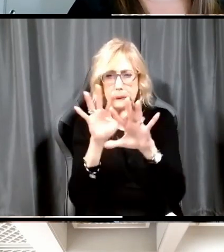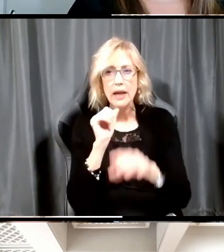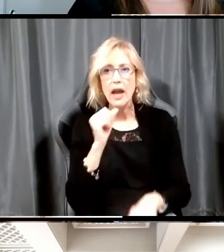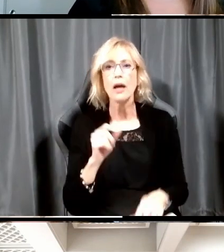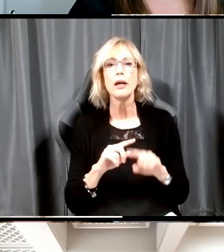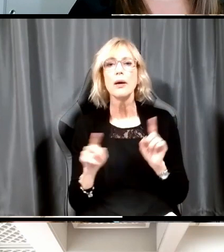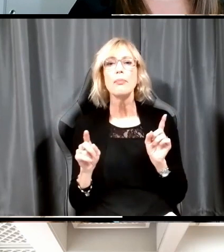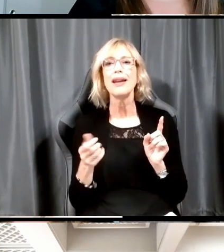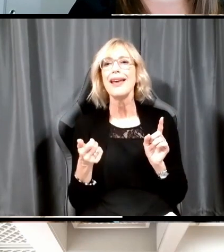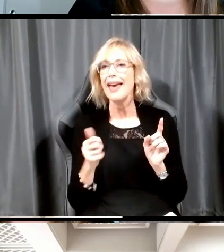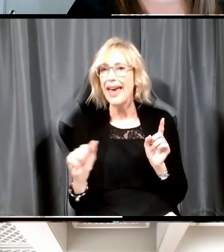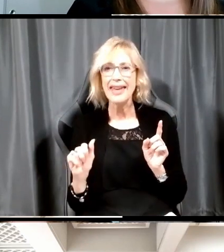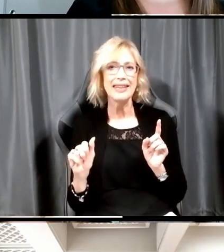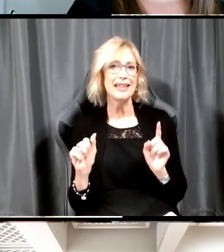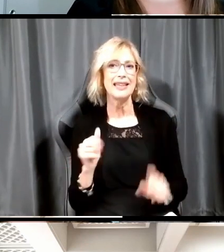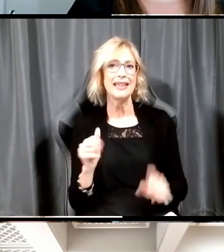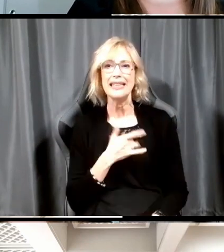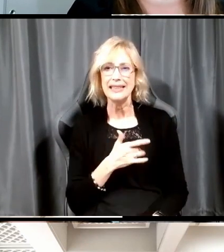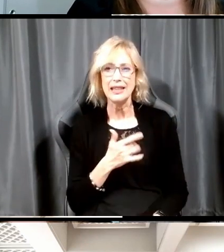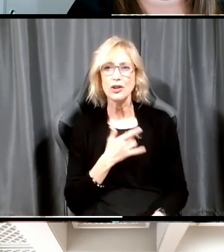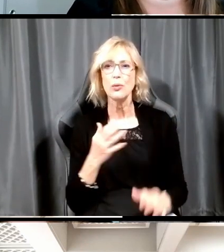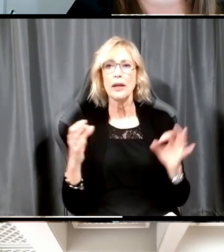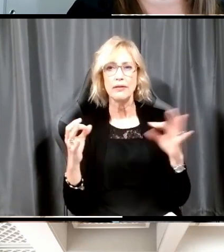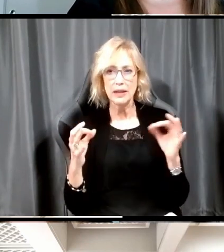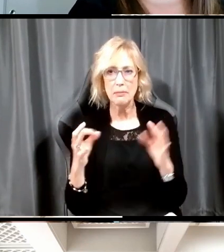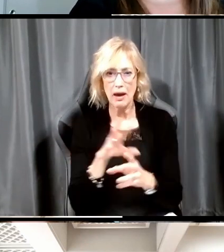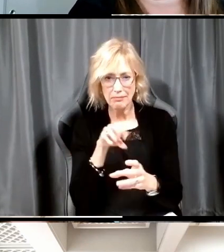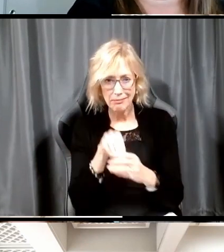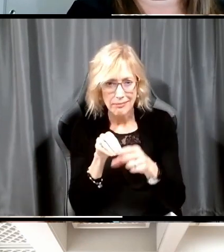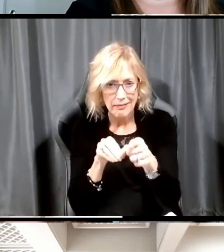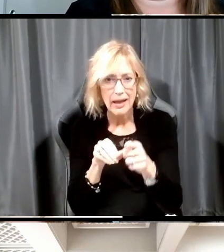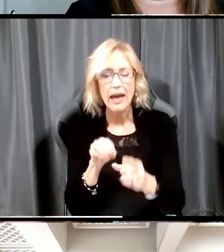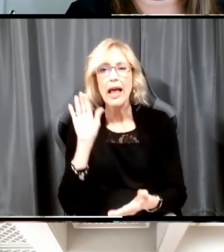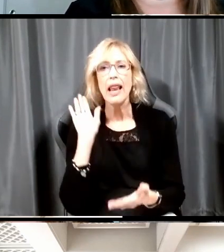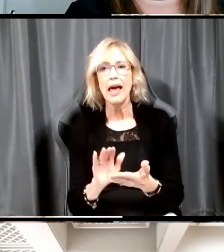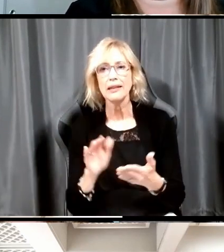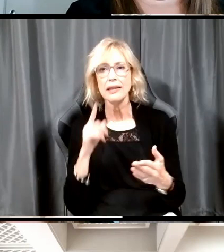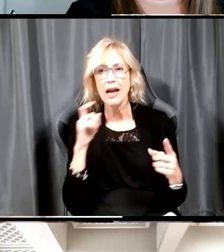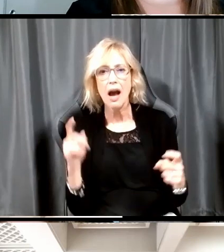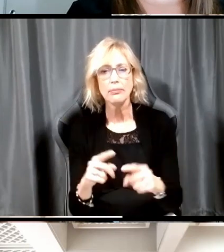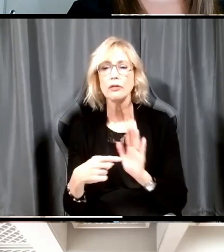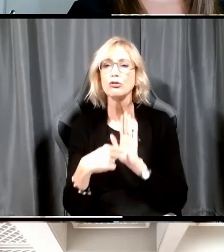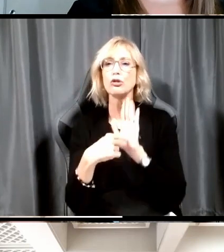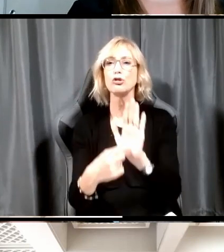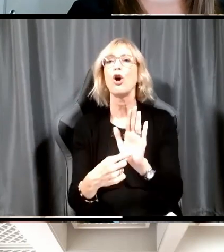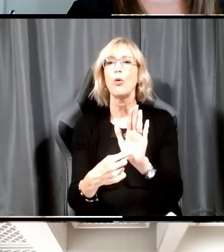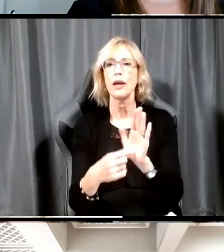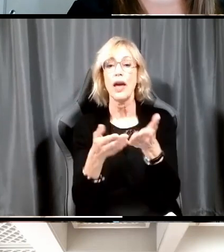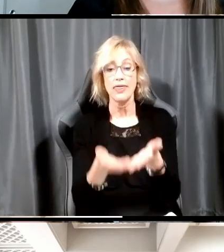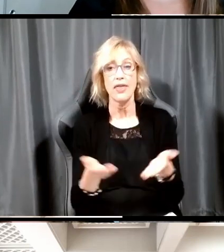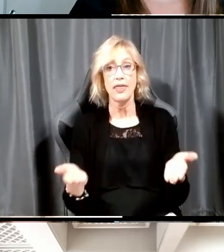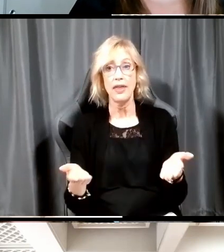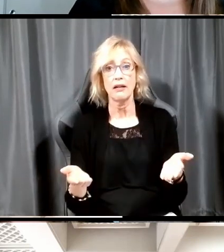of sensory input which is occurring as well. So if you look here, really less complex is showing the actual